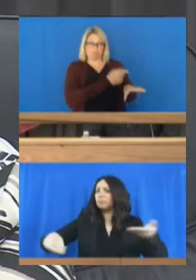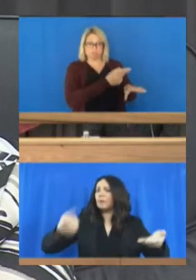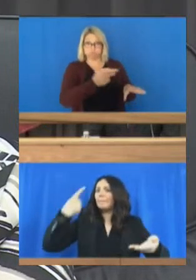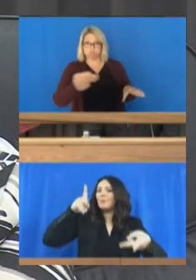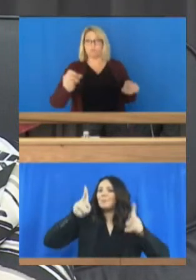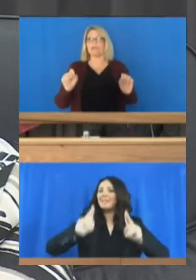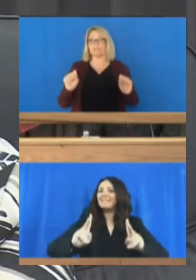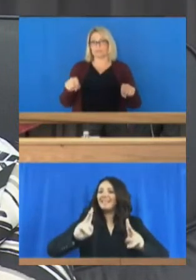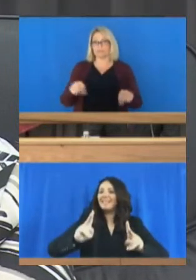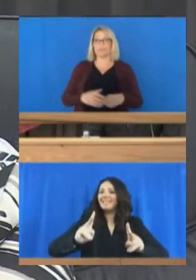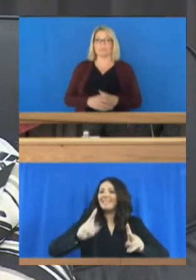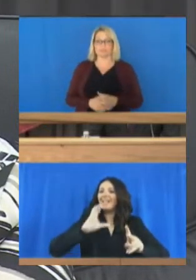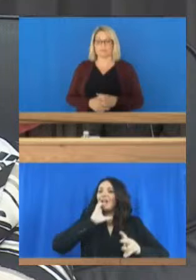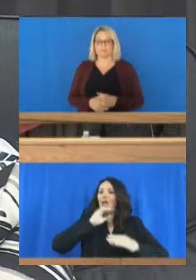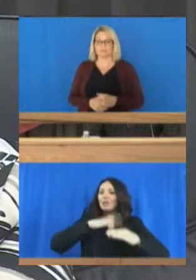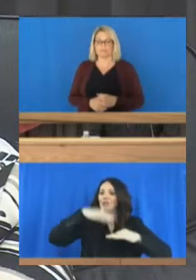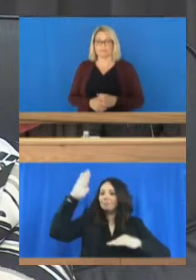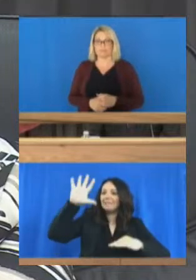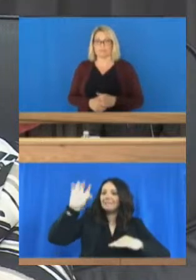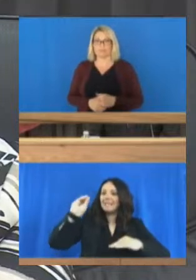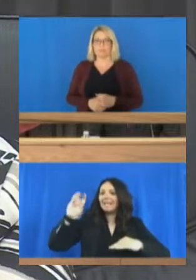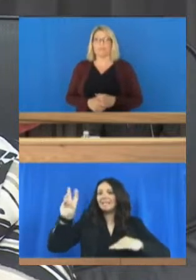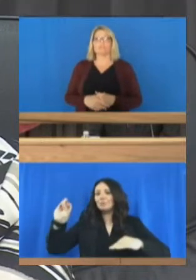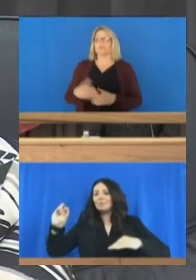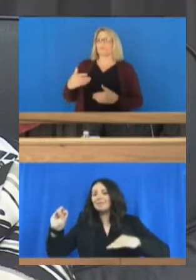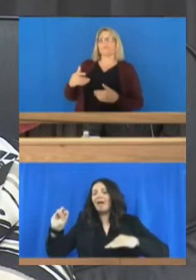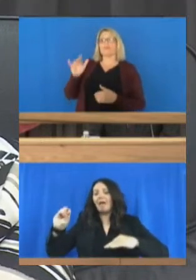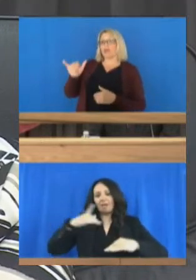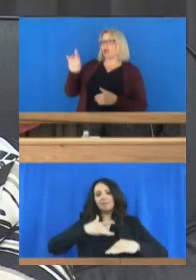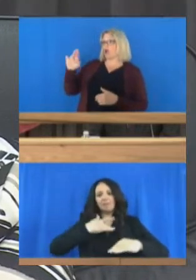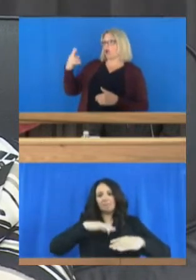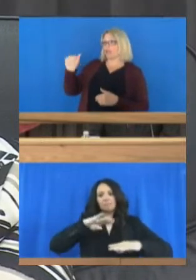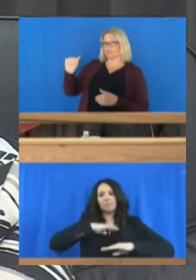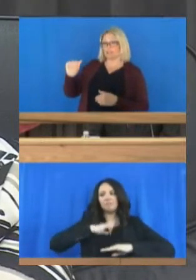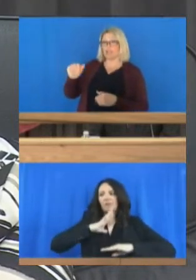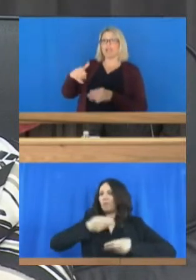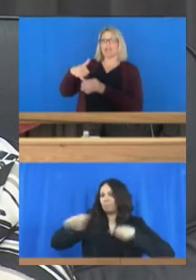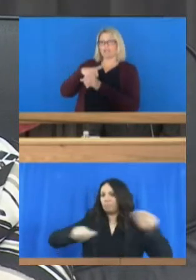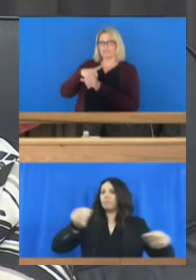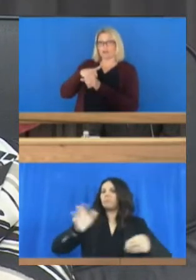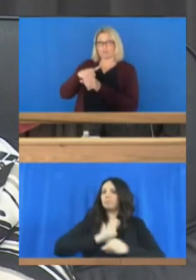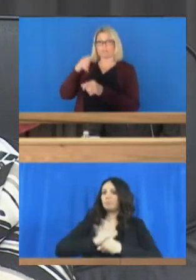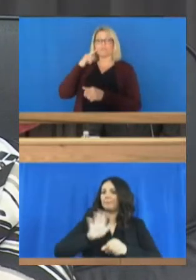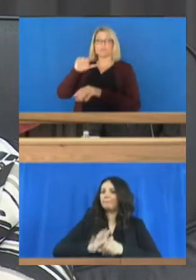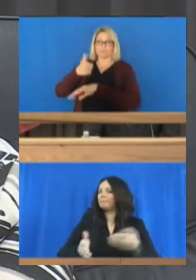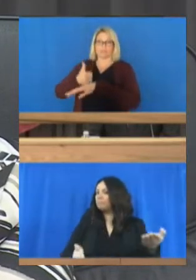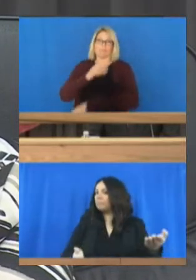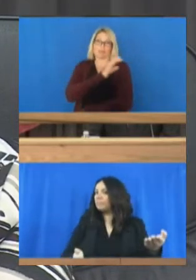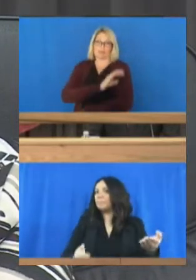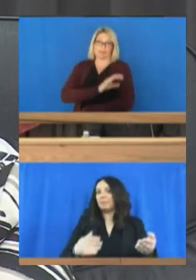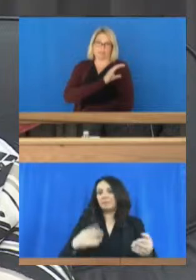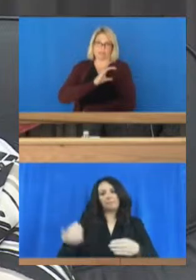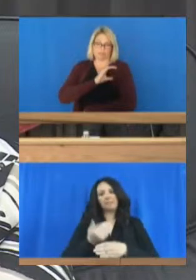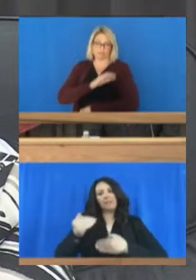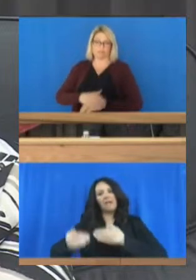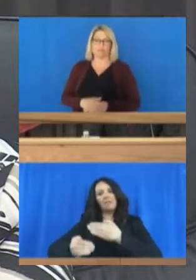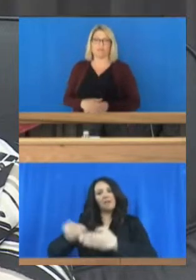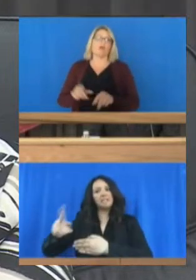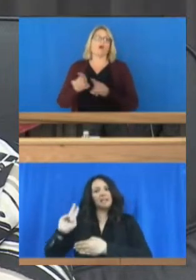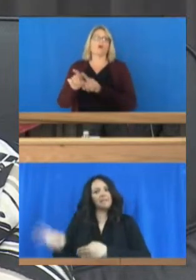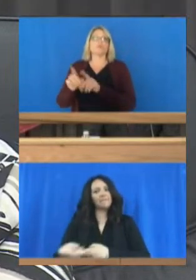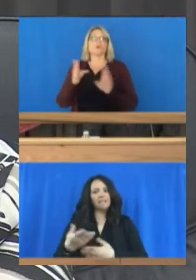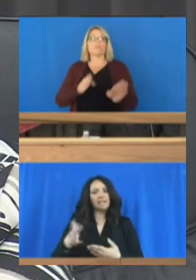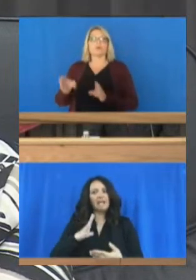those doses in arms as quickly as possible, so that if we can get 2 doses into everybody between now and the beginning of September, then we will absolutely be able to do